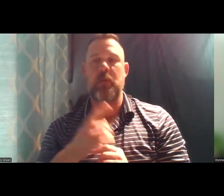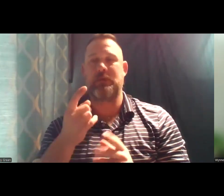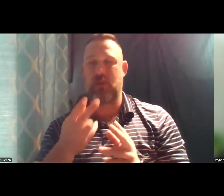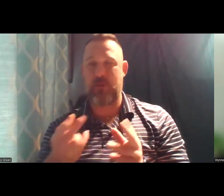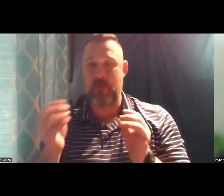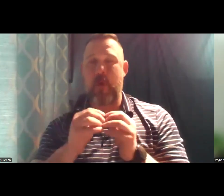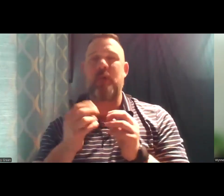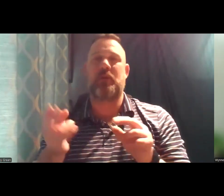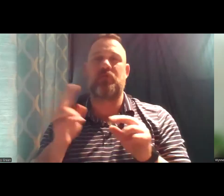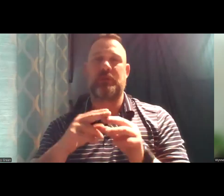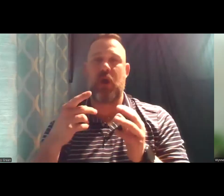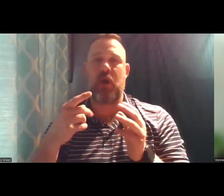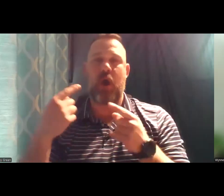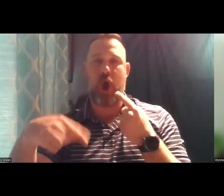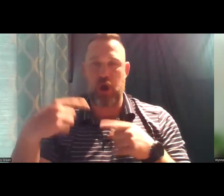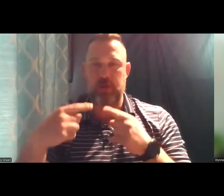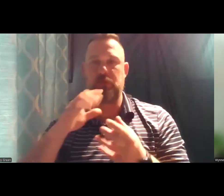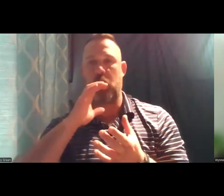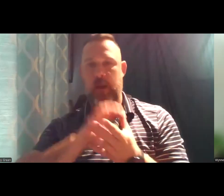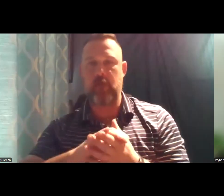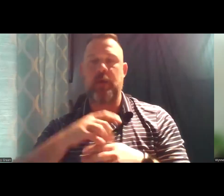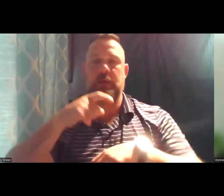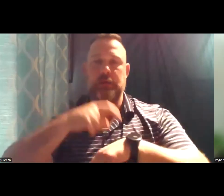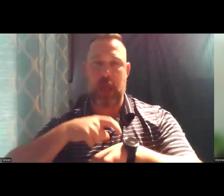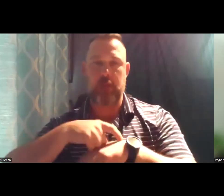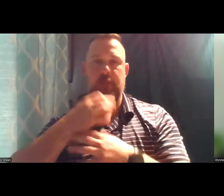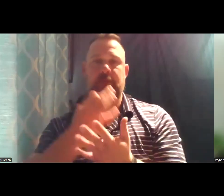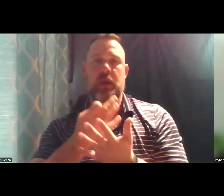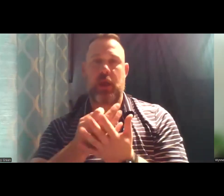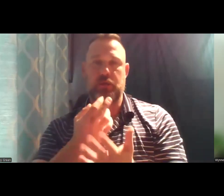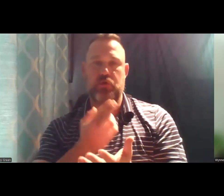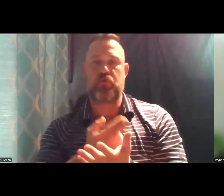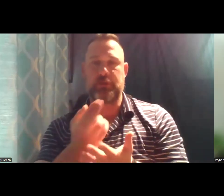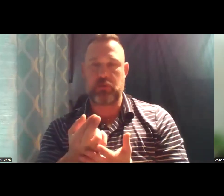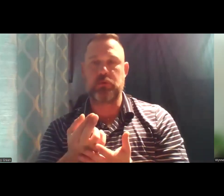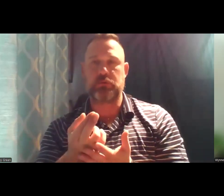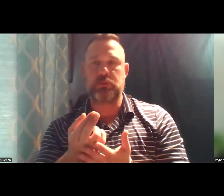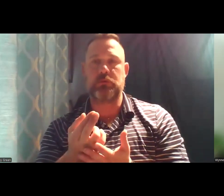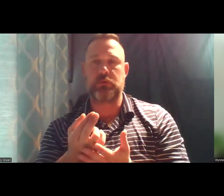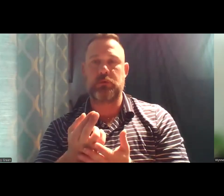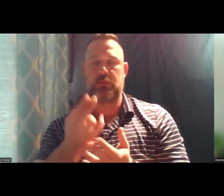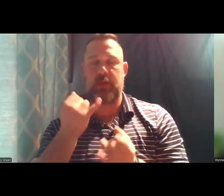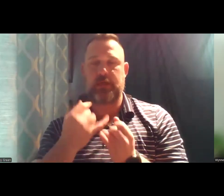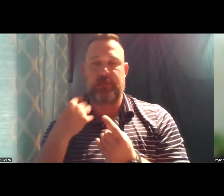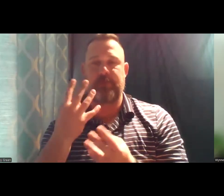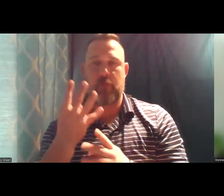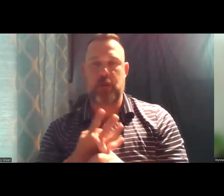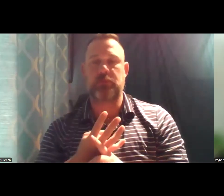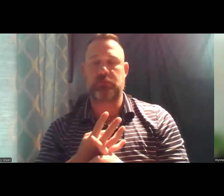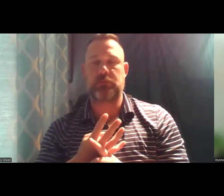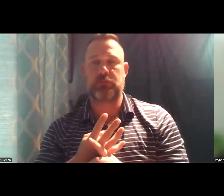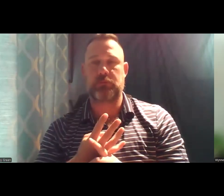with his wife over the time and financial resources supporting Dawn the last 4 months.